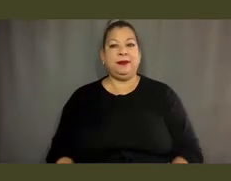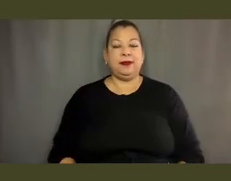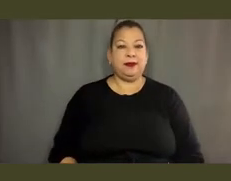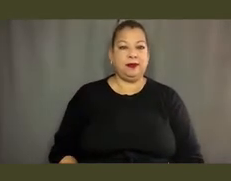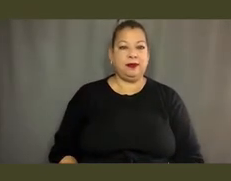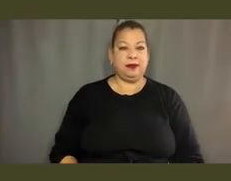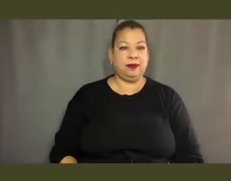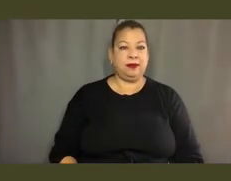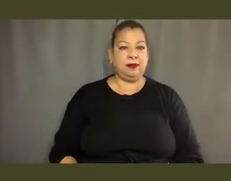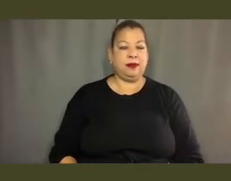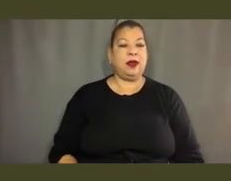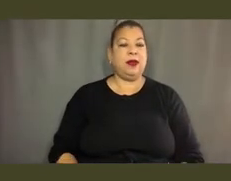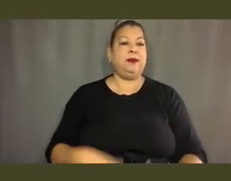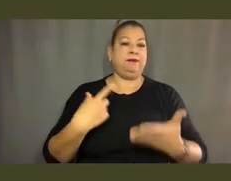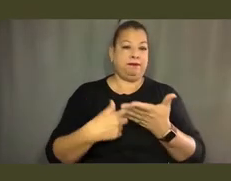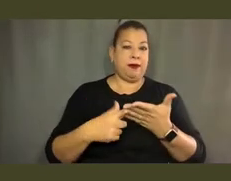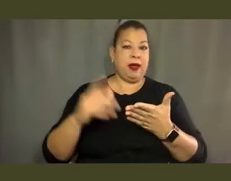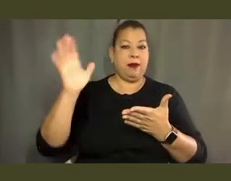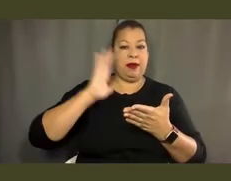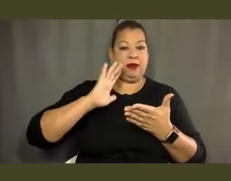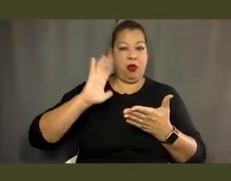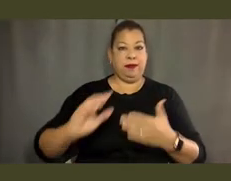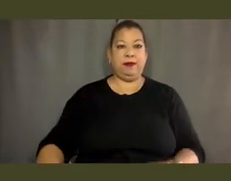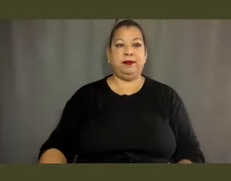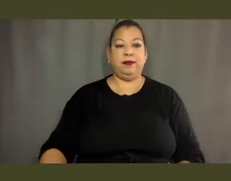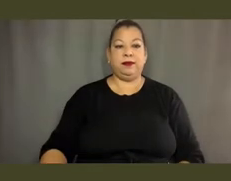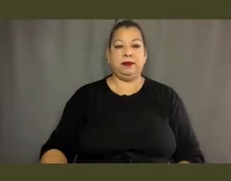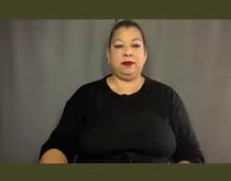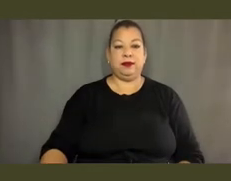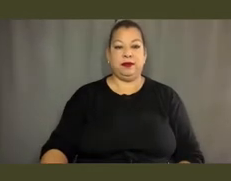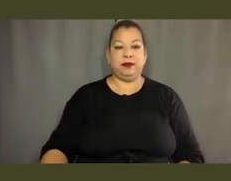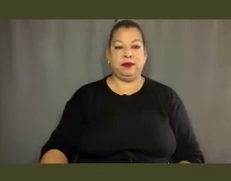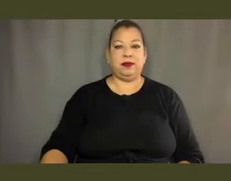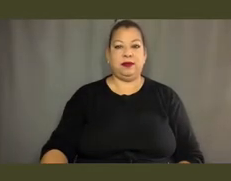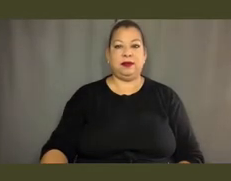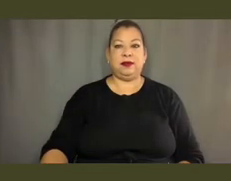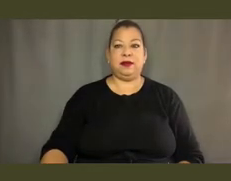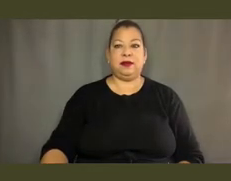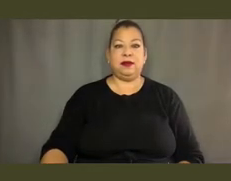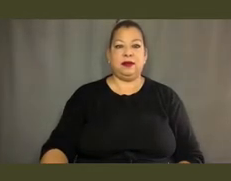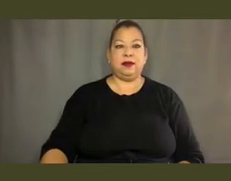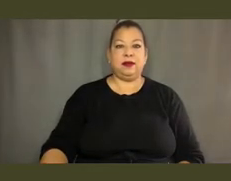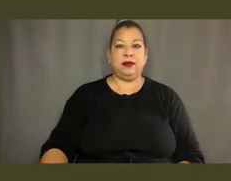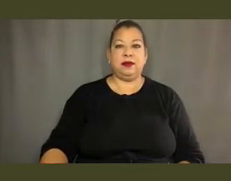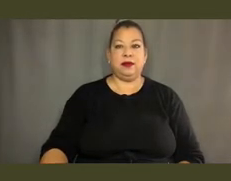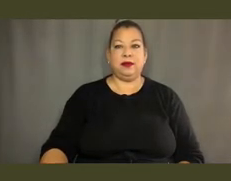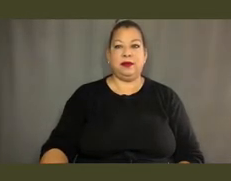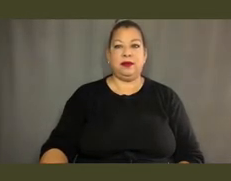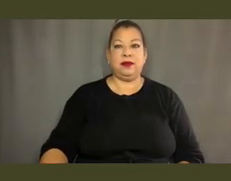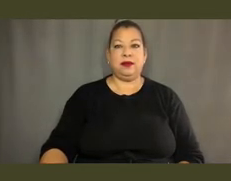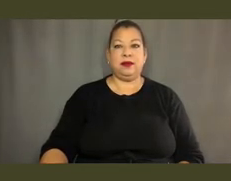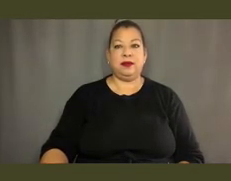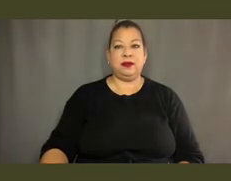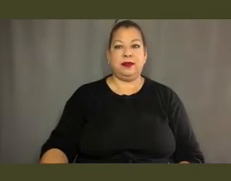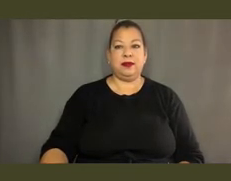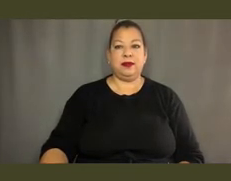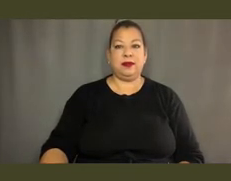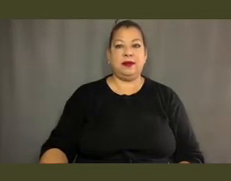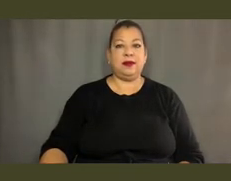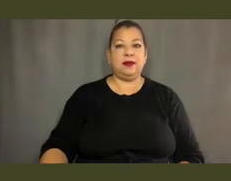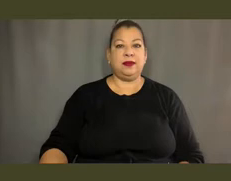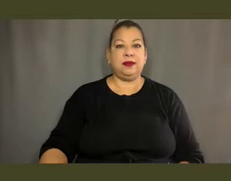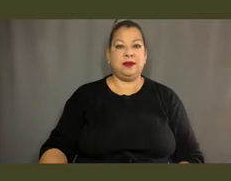mentioned earlier today, we aim to move the discussions on from COP26. But first, I want to actually run